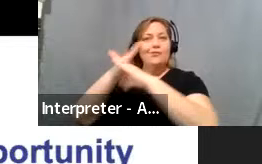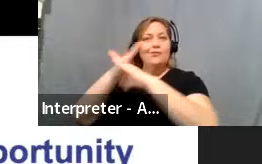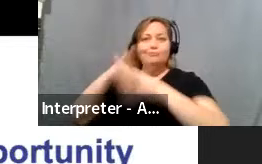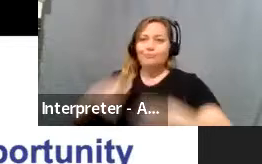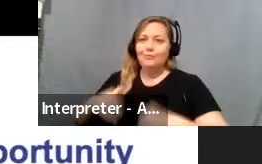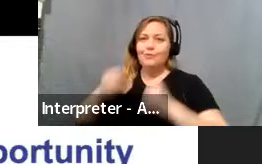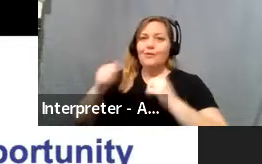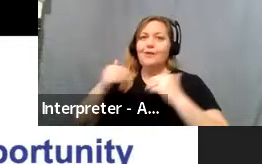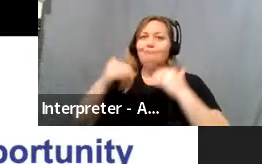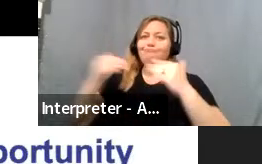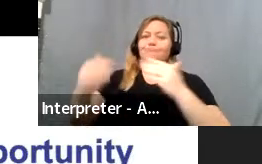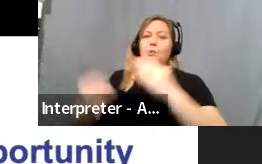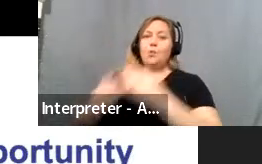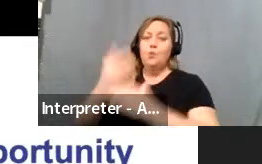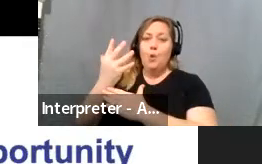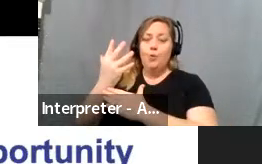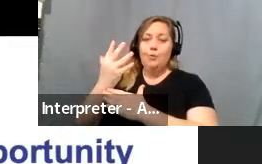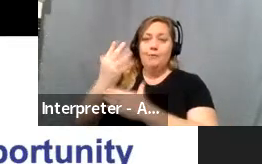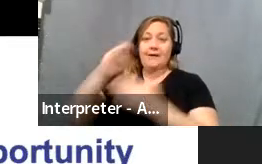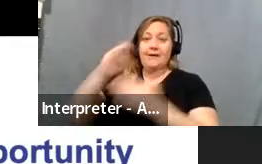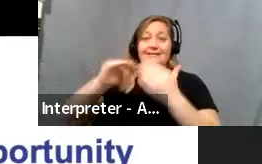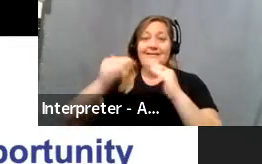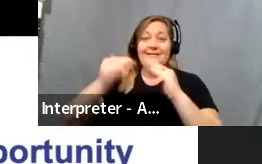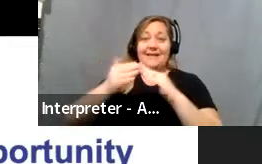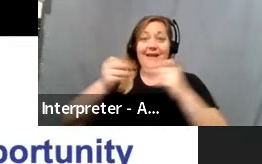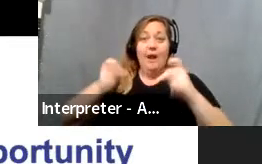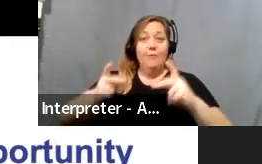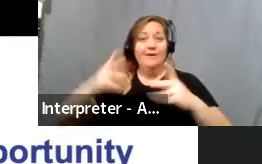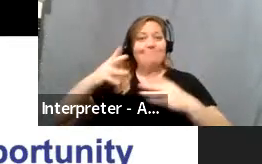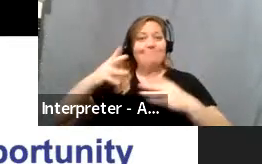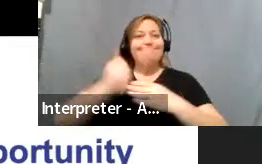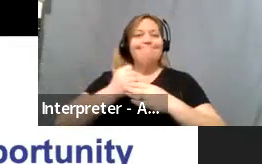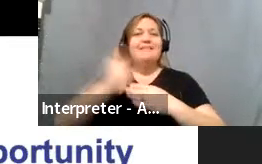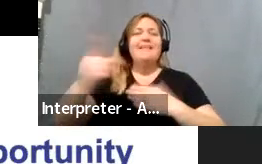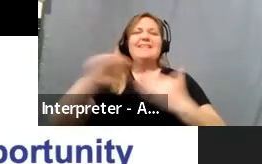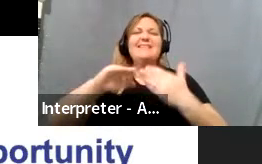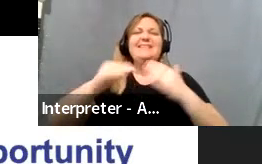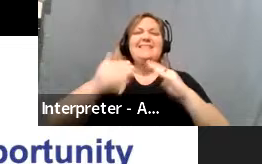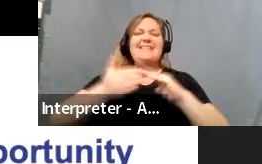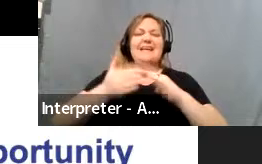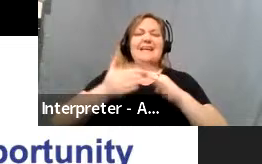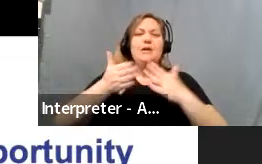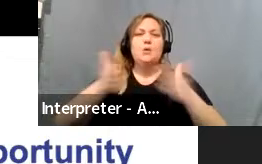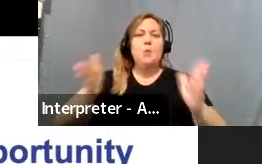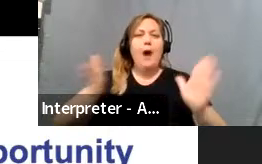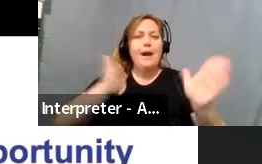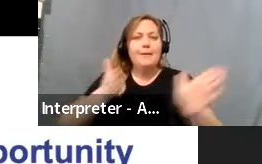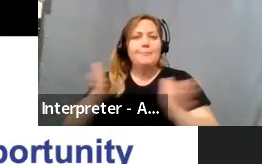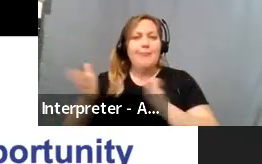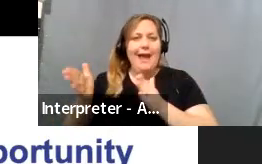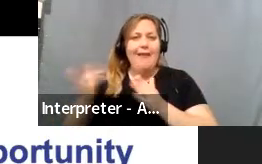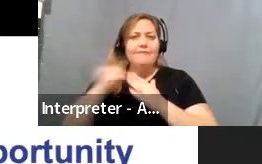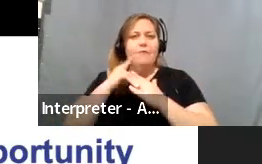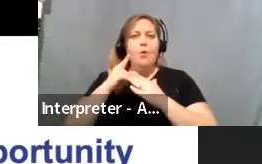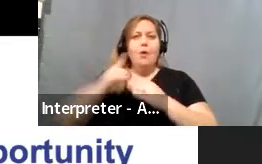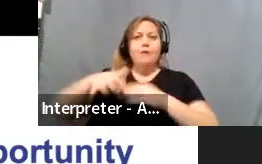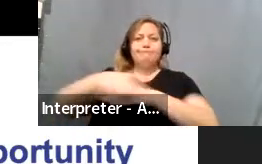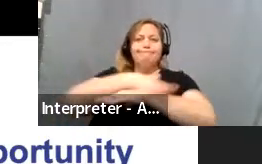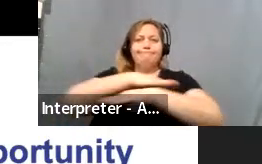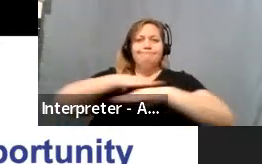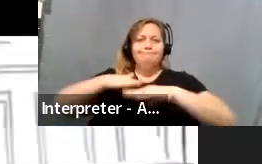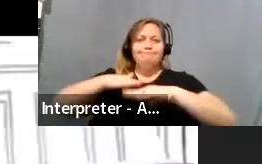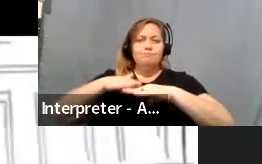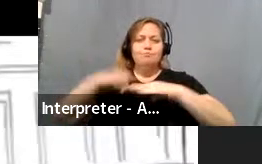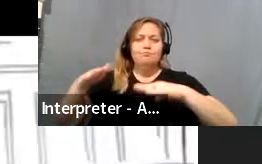City of Yes for Housing Opportunity is a citywide plan that will encourage incremental housing growth over a wide geography. Next slide, please.